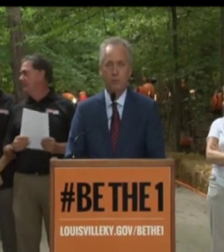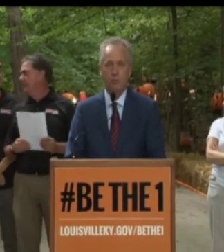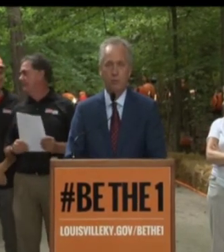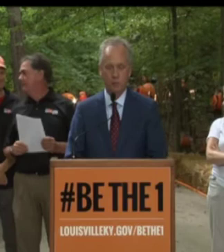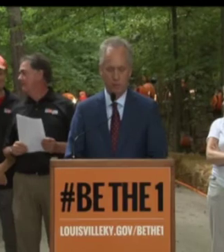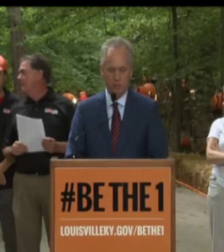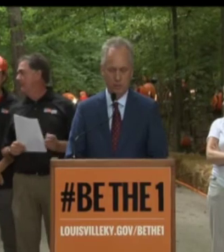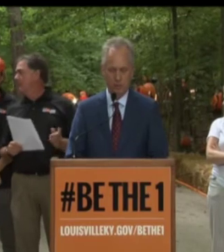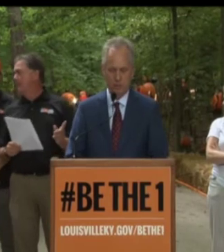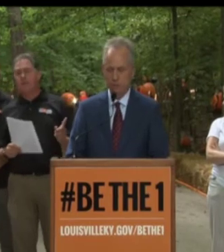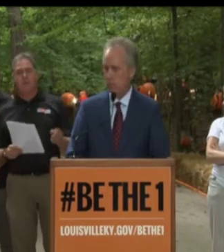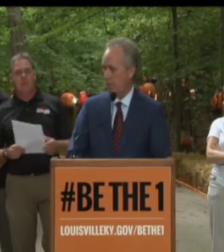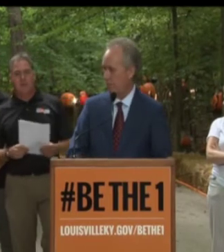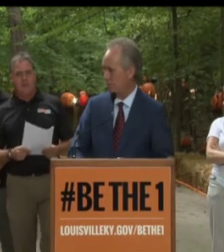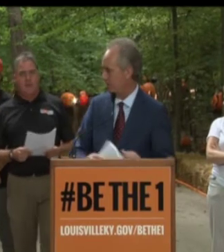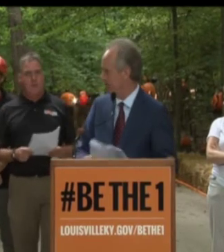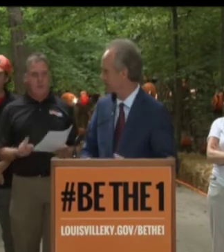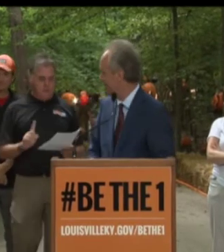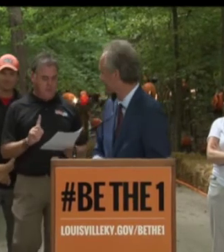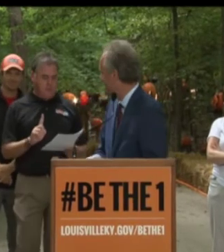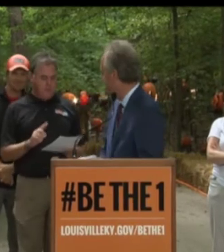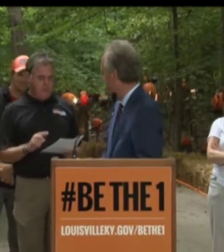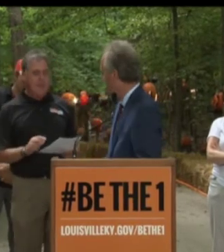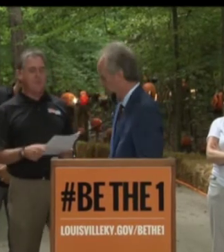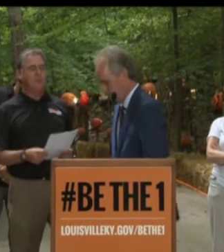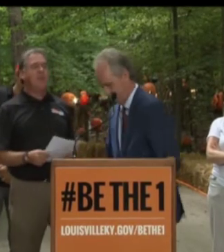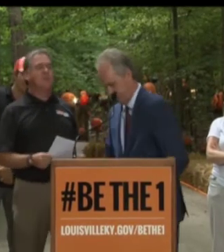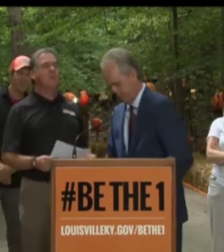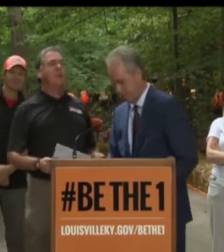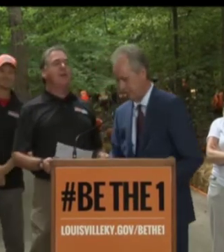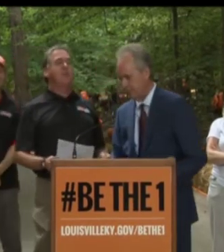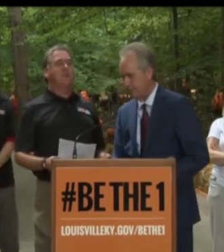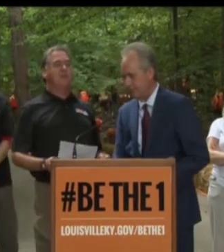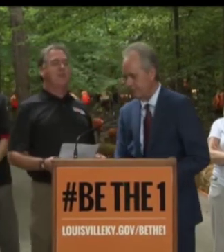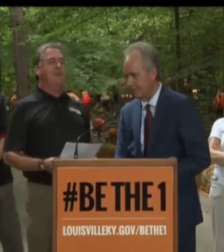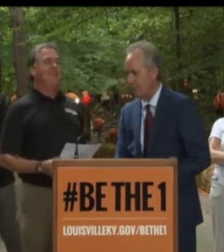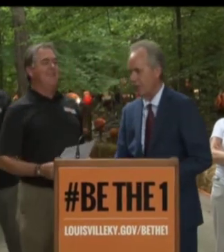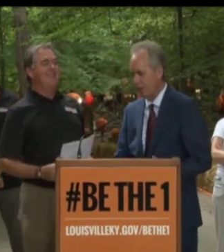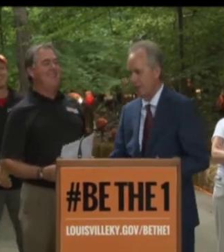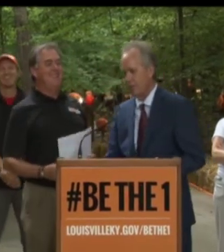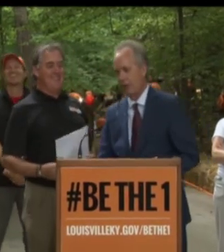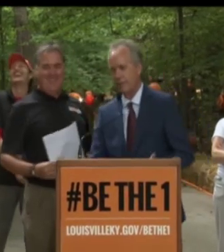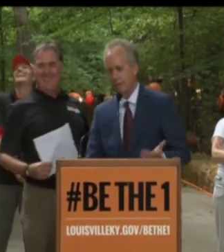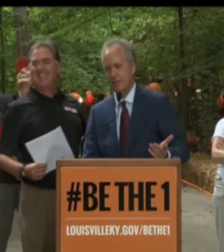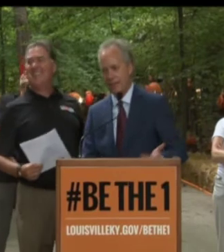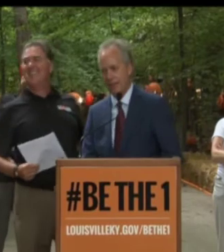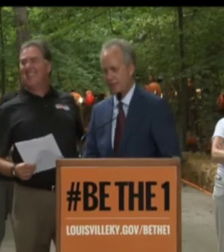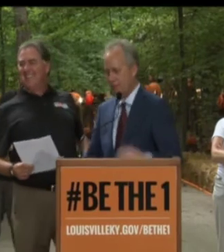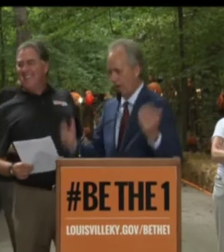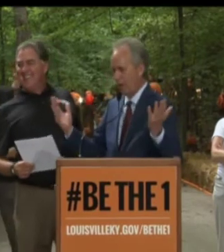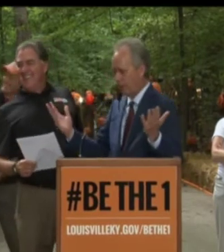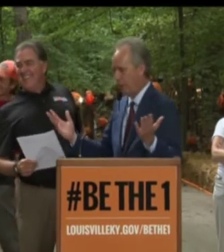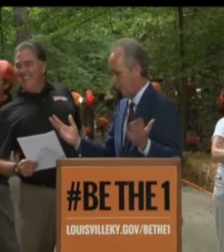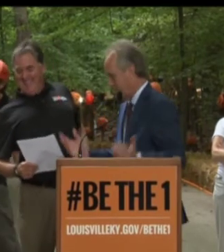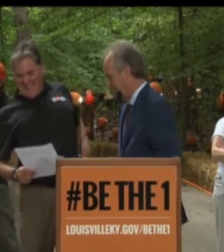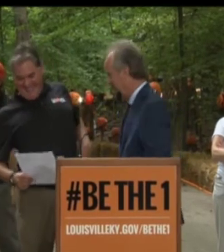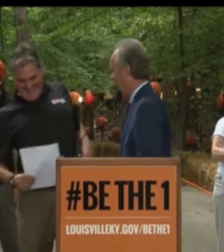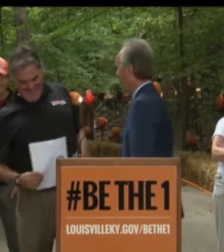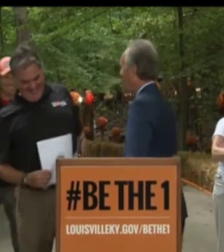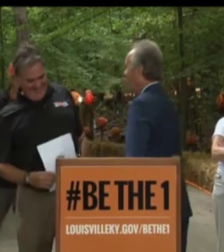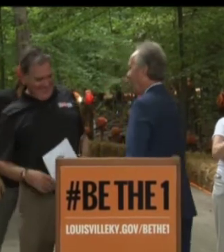how visitors will experience it. Travis? We got some more playing music. Back to the stage, Marty